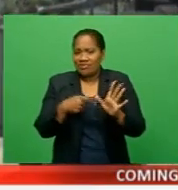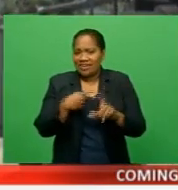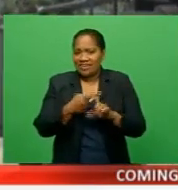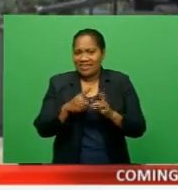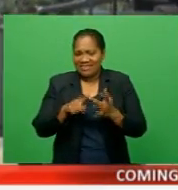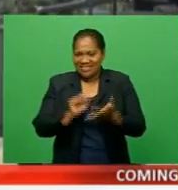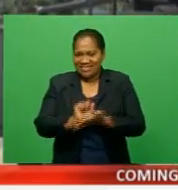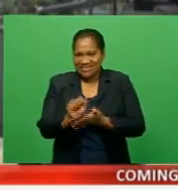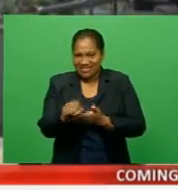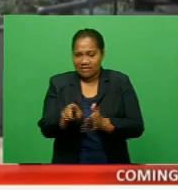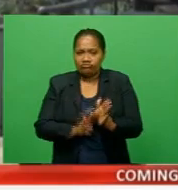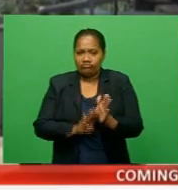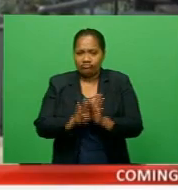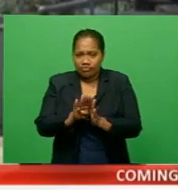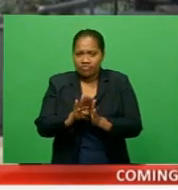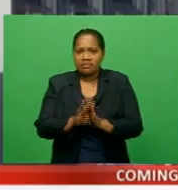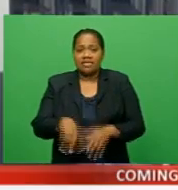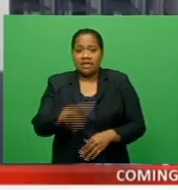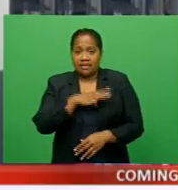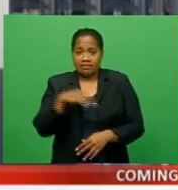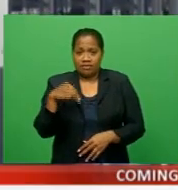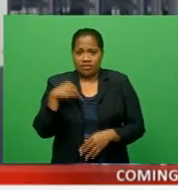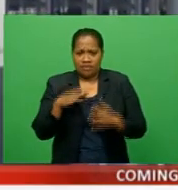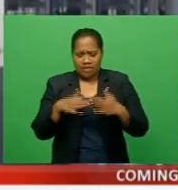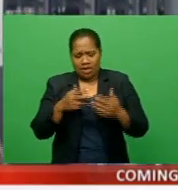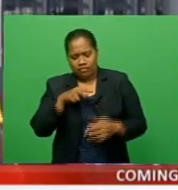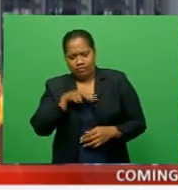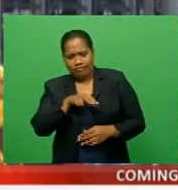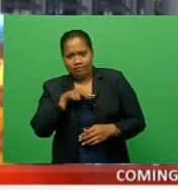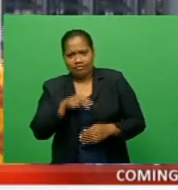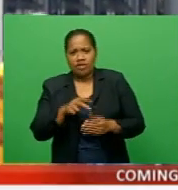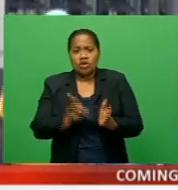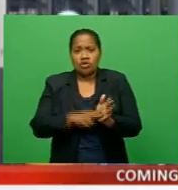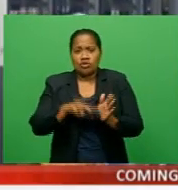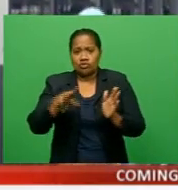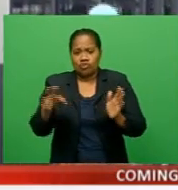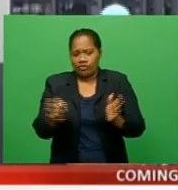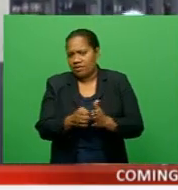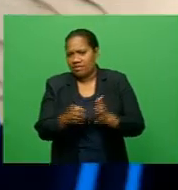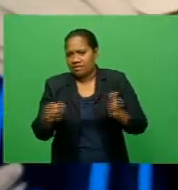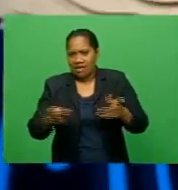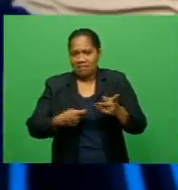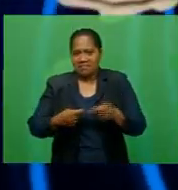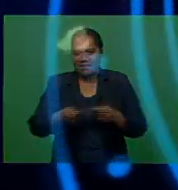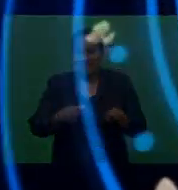And in growing Fiji, Ministry looks at Nosori market expansion plan. Stay with us.